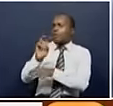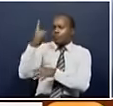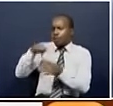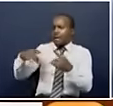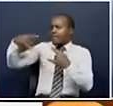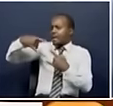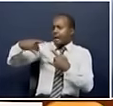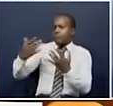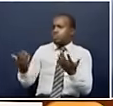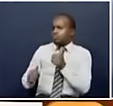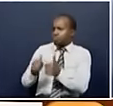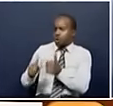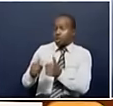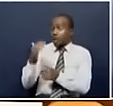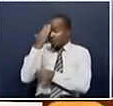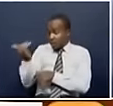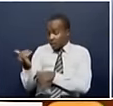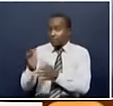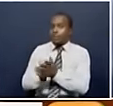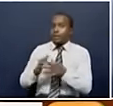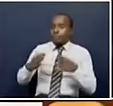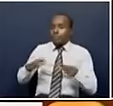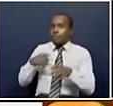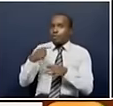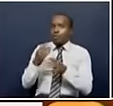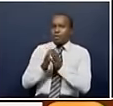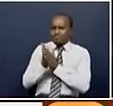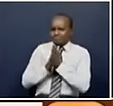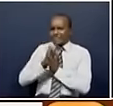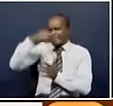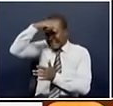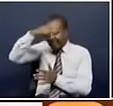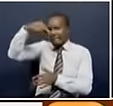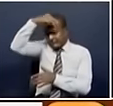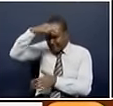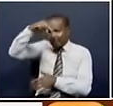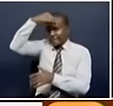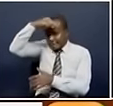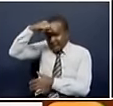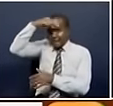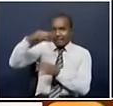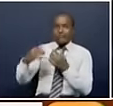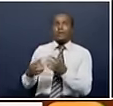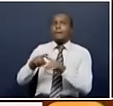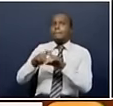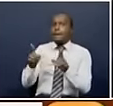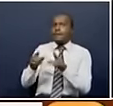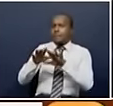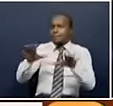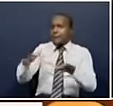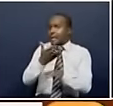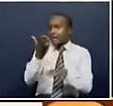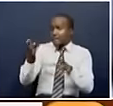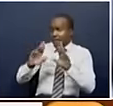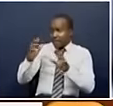lies therein, because there are people that are obsessed with degree after degree, like I just mentioned, but is the market looking